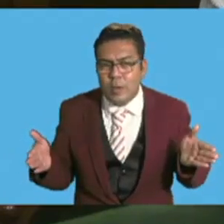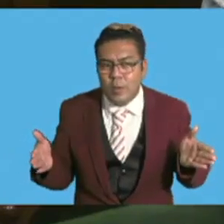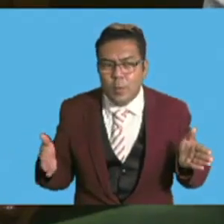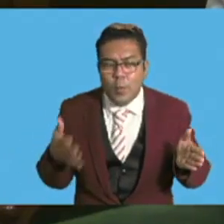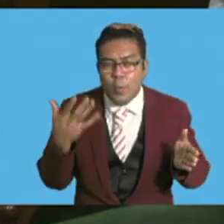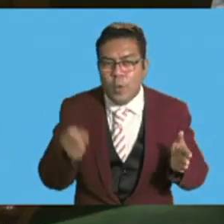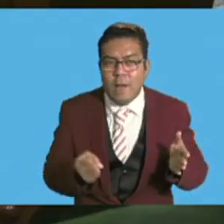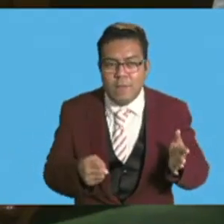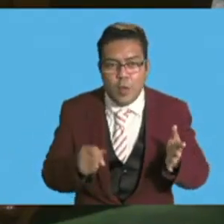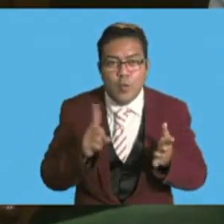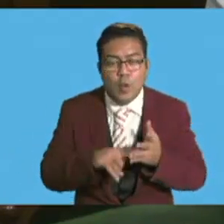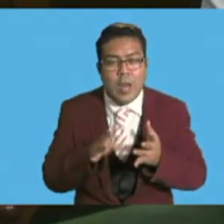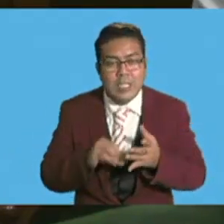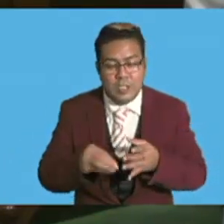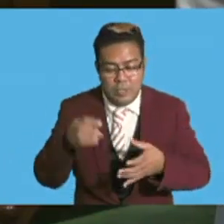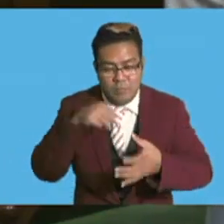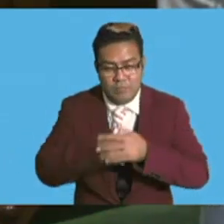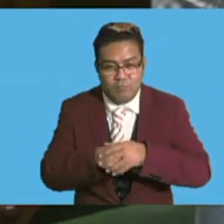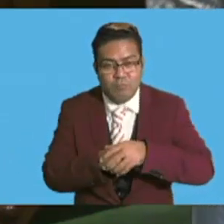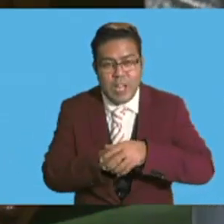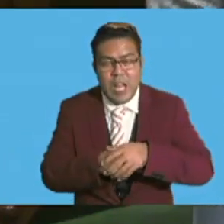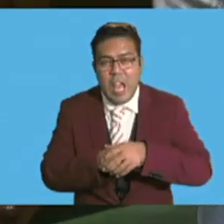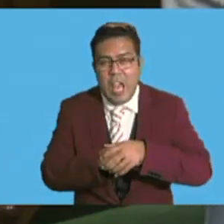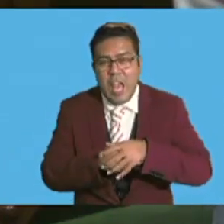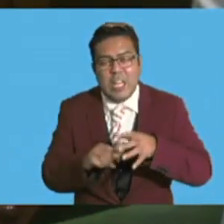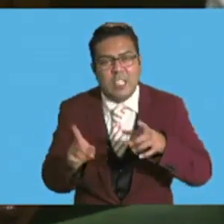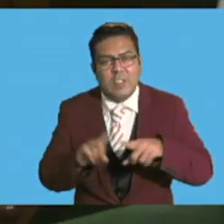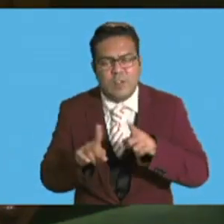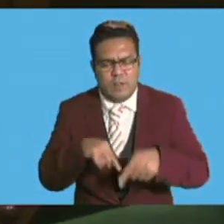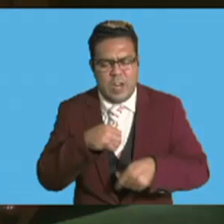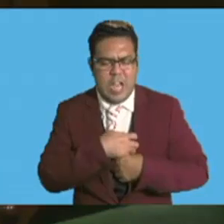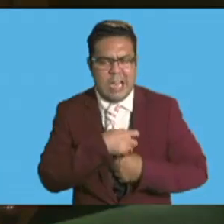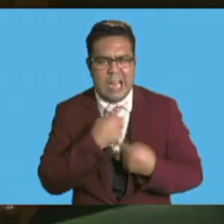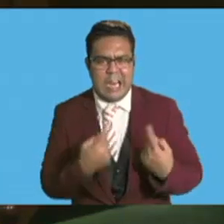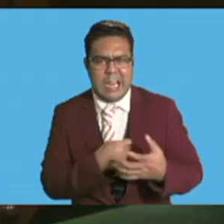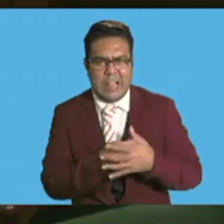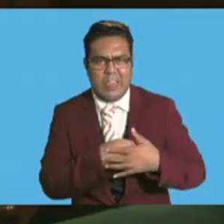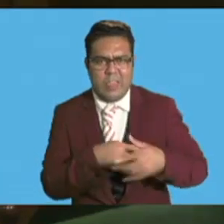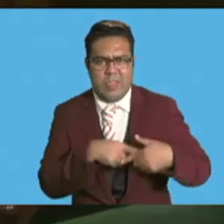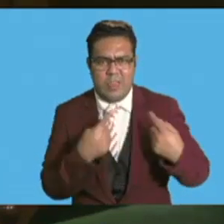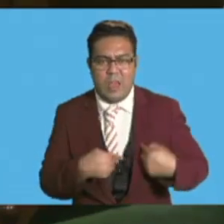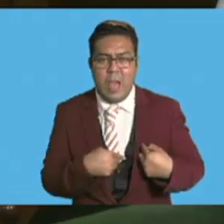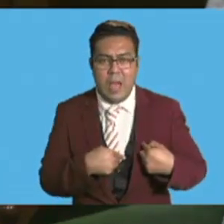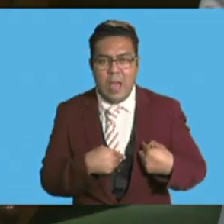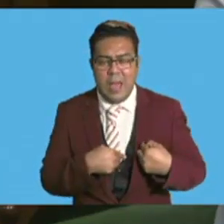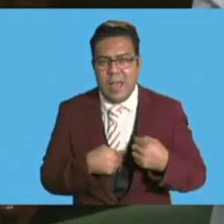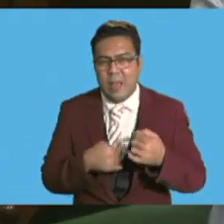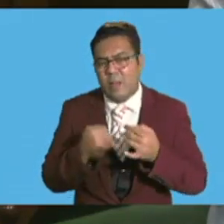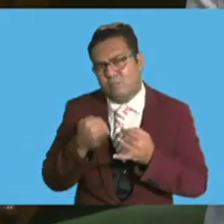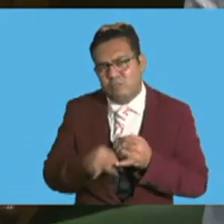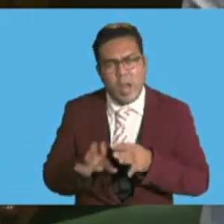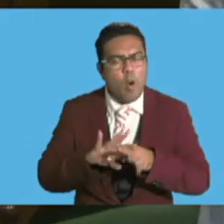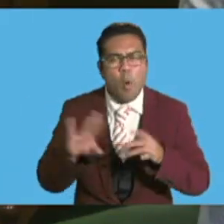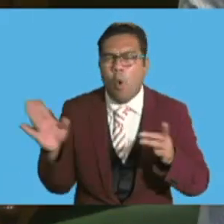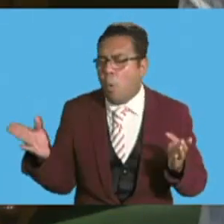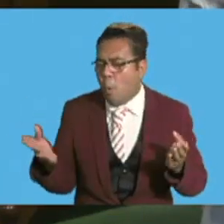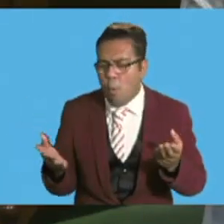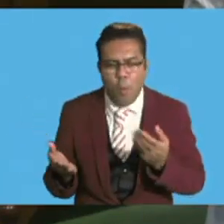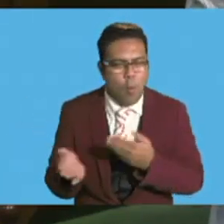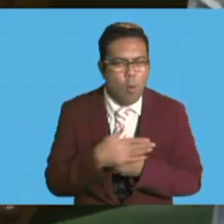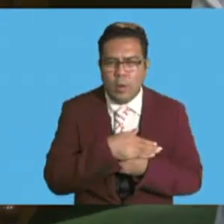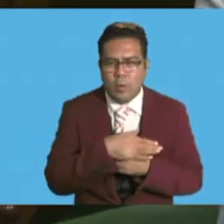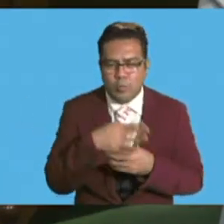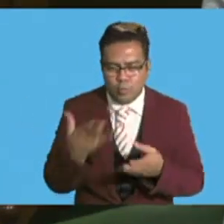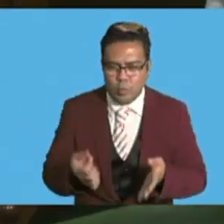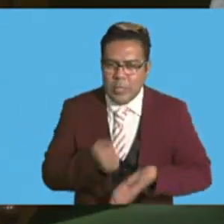urology, neurosurgery, endoscopic surgery, cardiac, a cath lab, to name a few. We support the government's, and